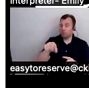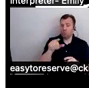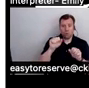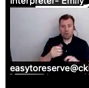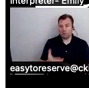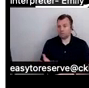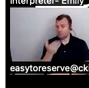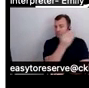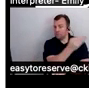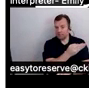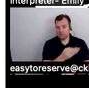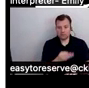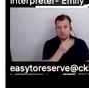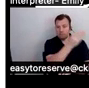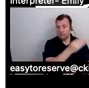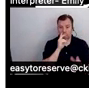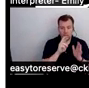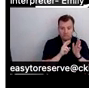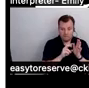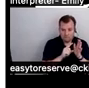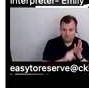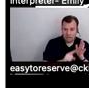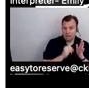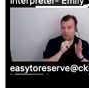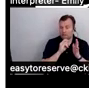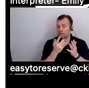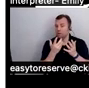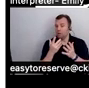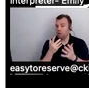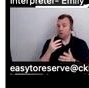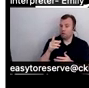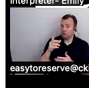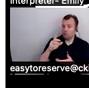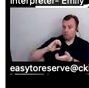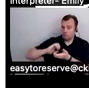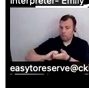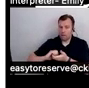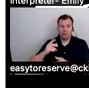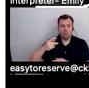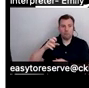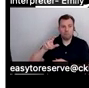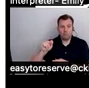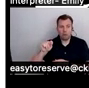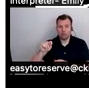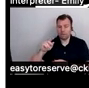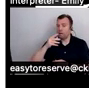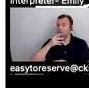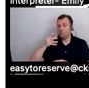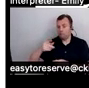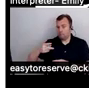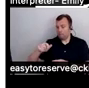submitted as an investigator initiated, or what's called a parent announcement. This is the parent announcement for the